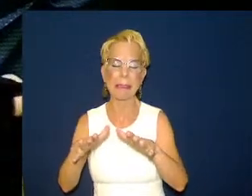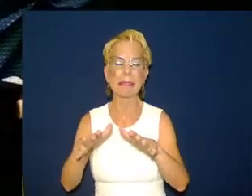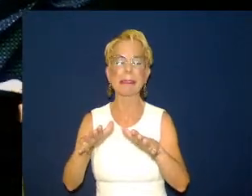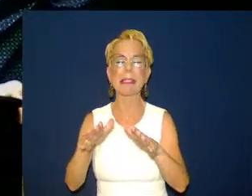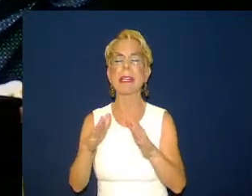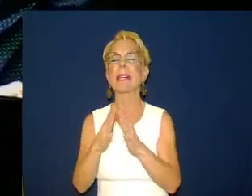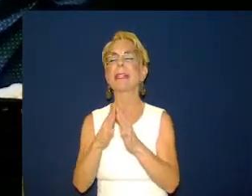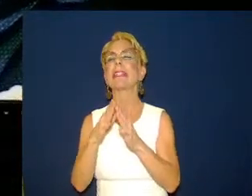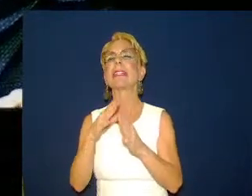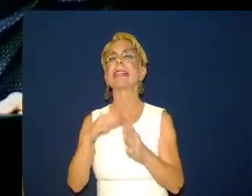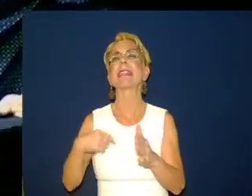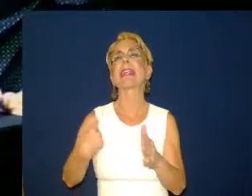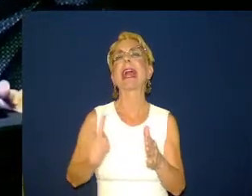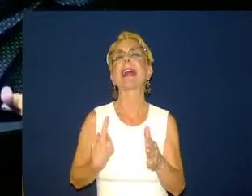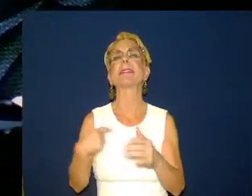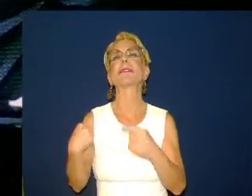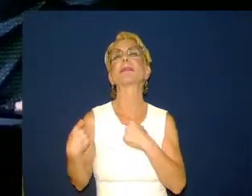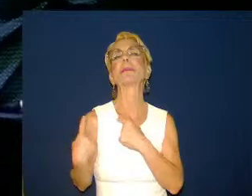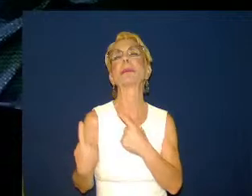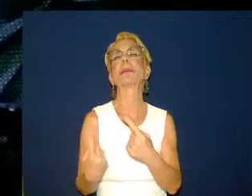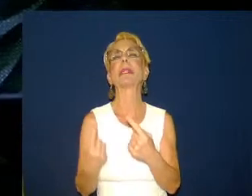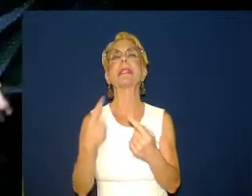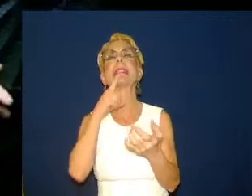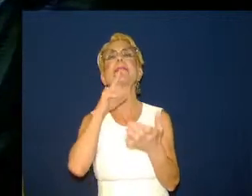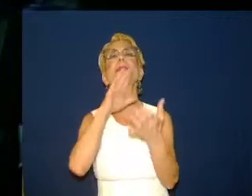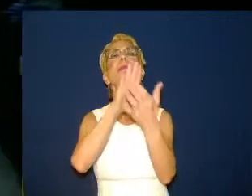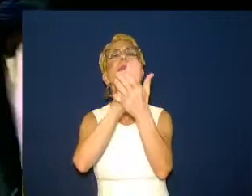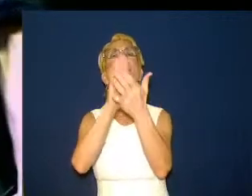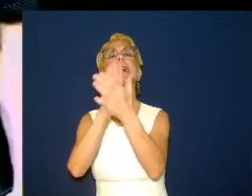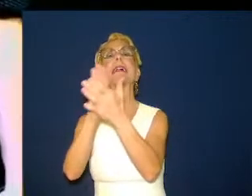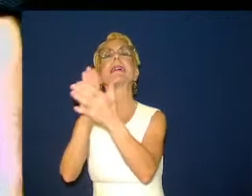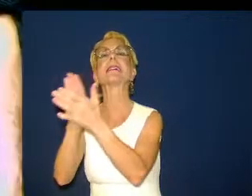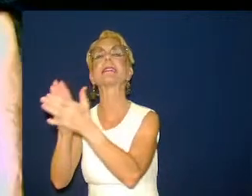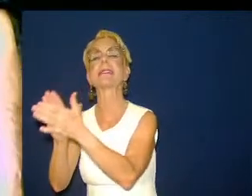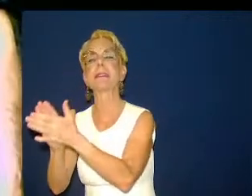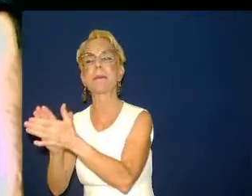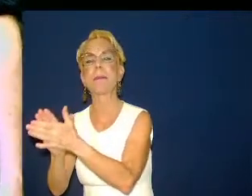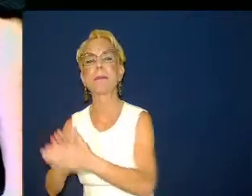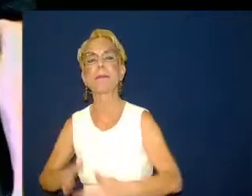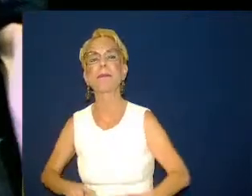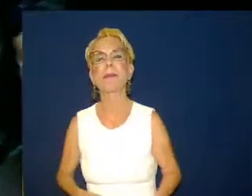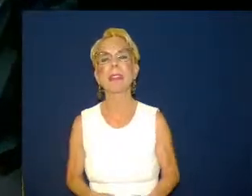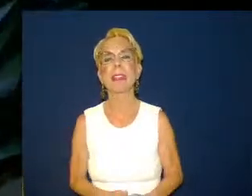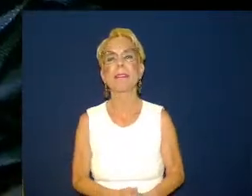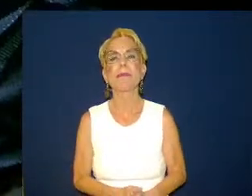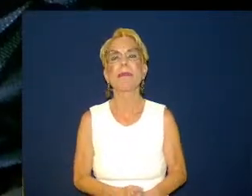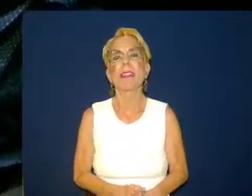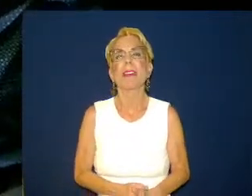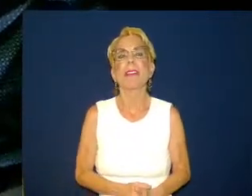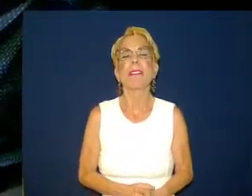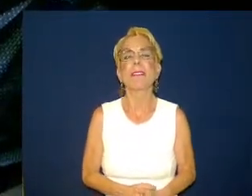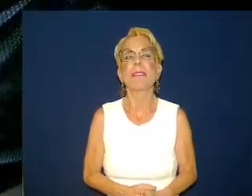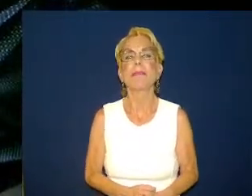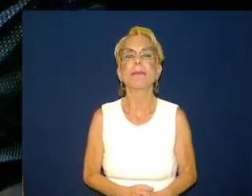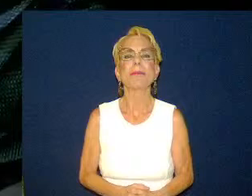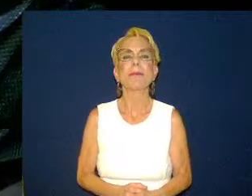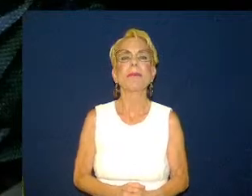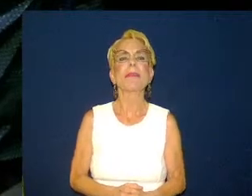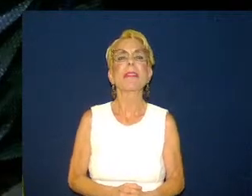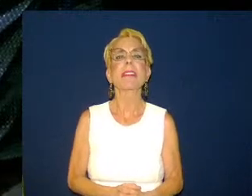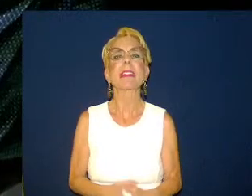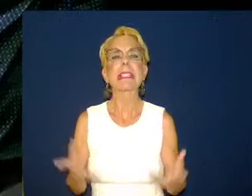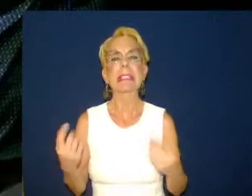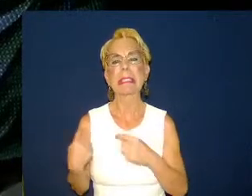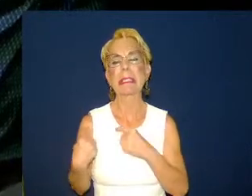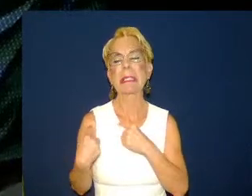praise. Father, if there's anybody here this morning during this time of worship that would like to just